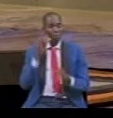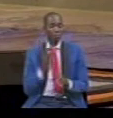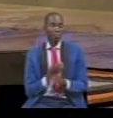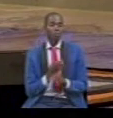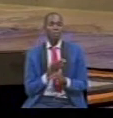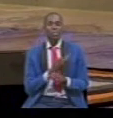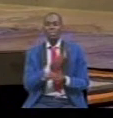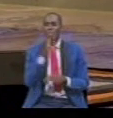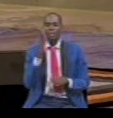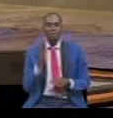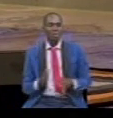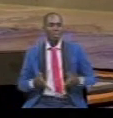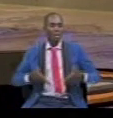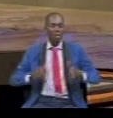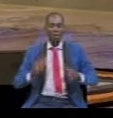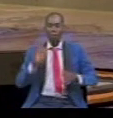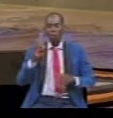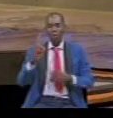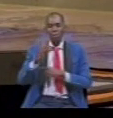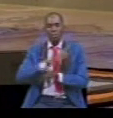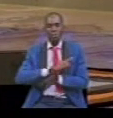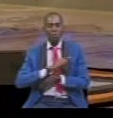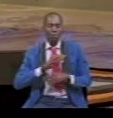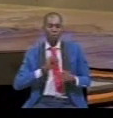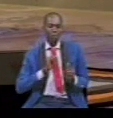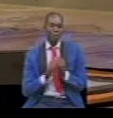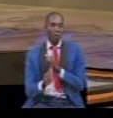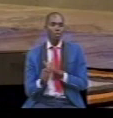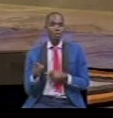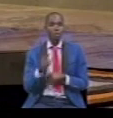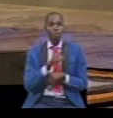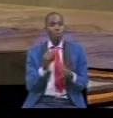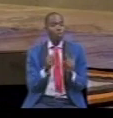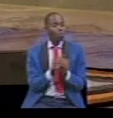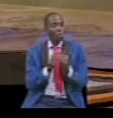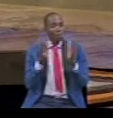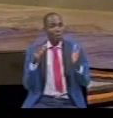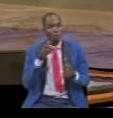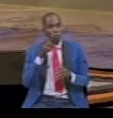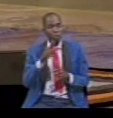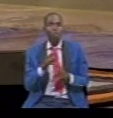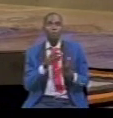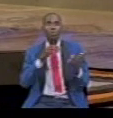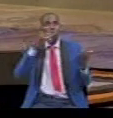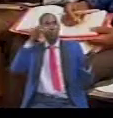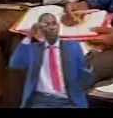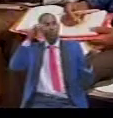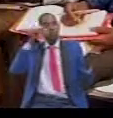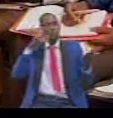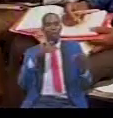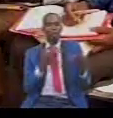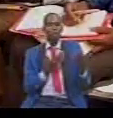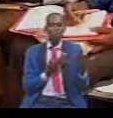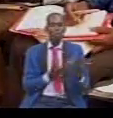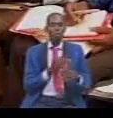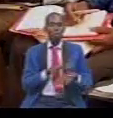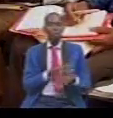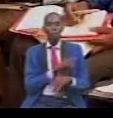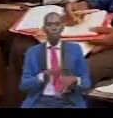allowing any day to pass without waiting upon the Lord and